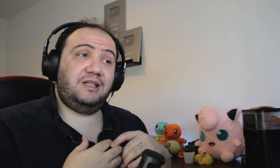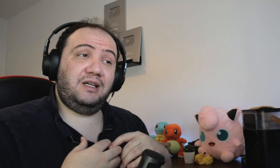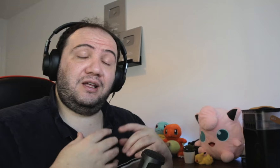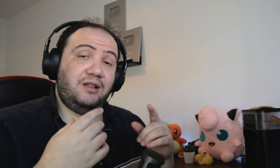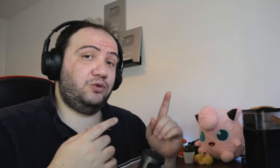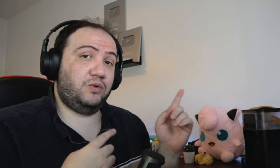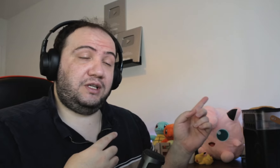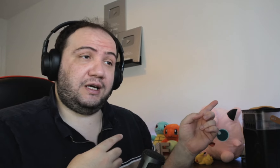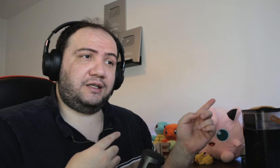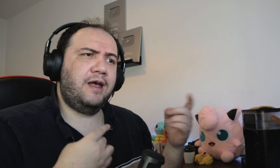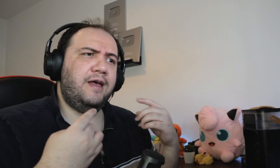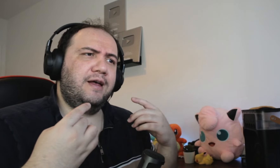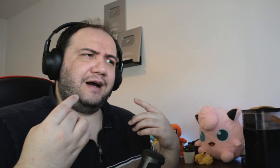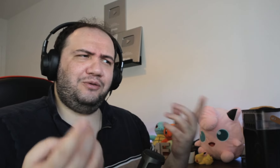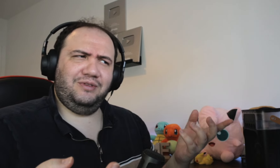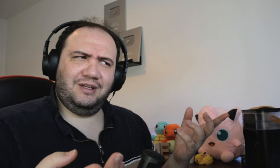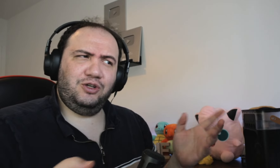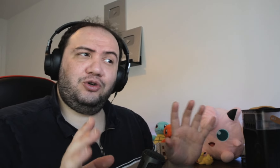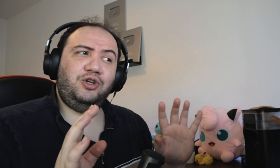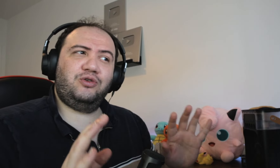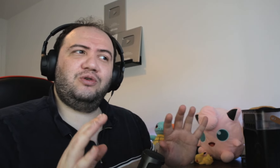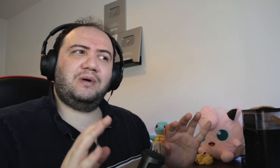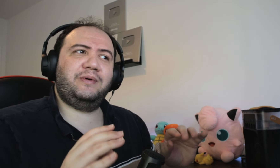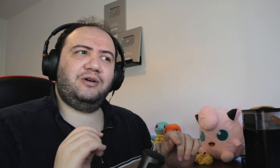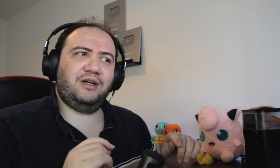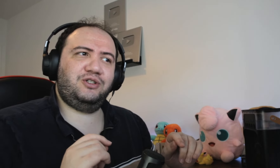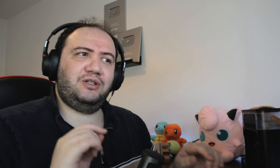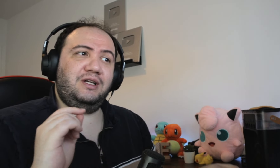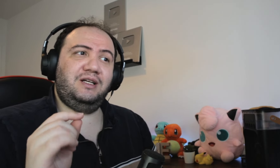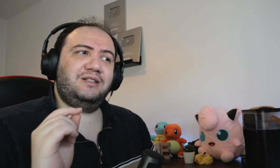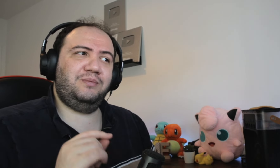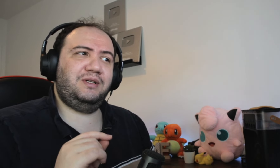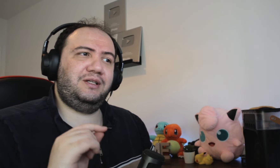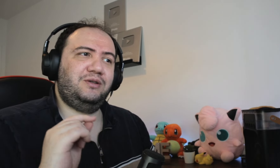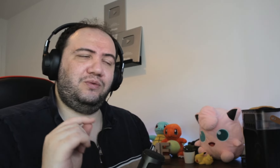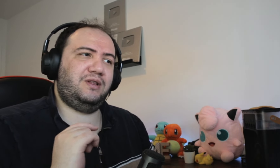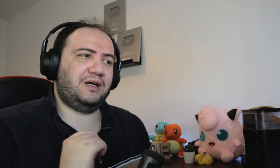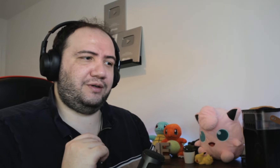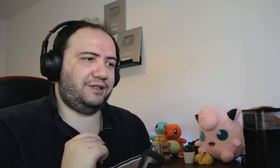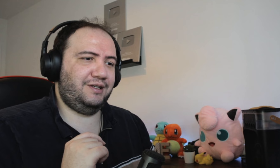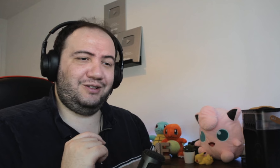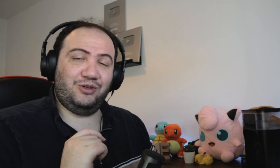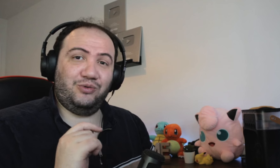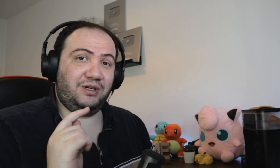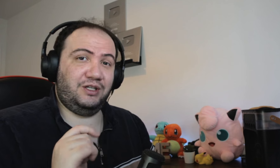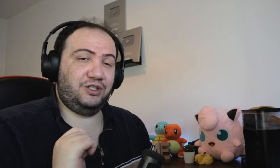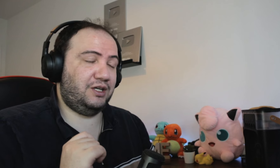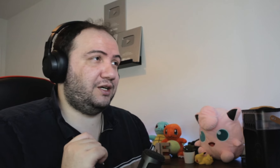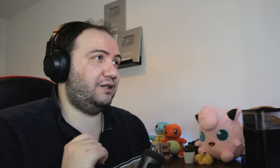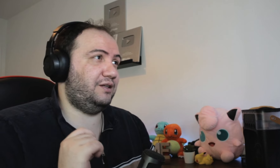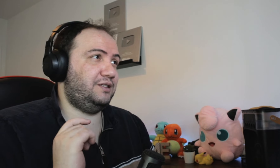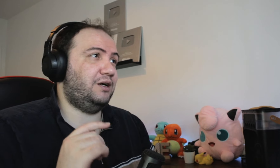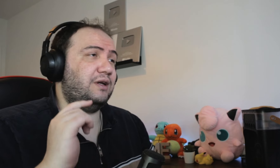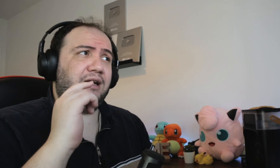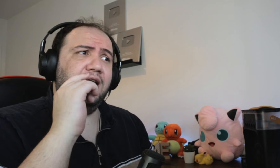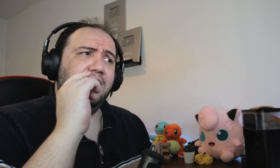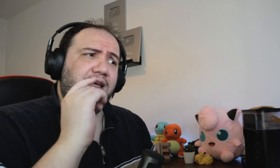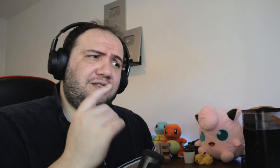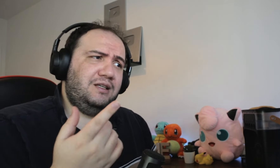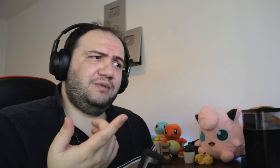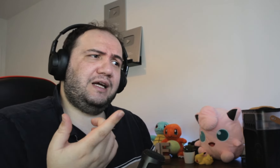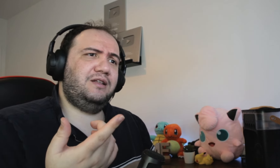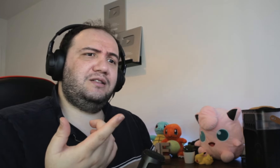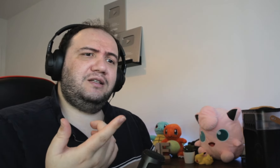not see this one yet i don't think your euro papa collection is complete without it so we're gonna check this out and